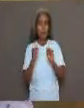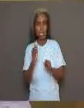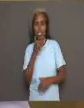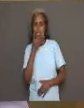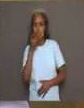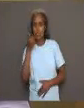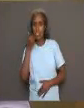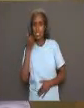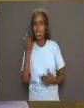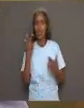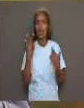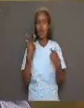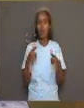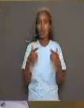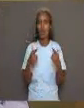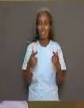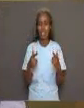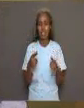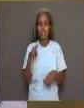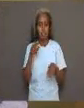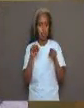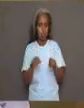probability-based occurrences as you can.